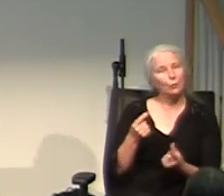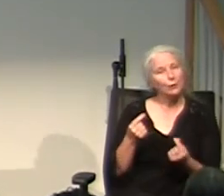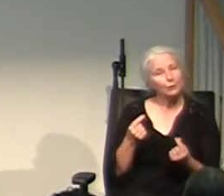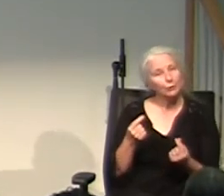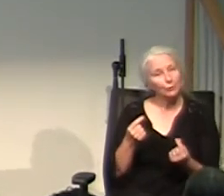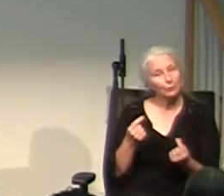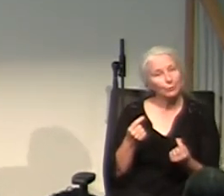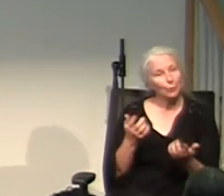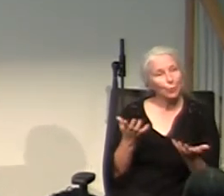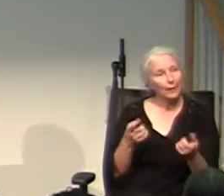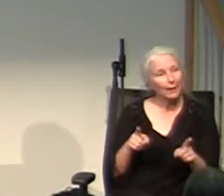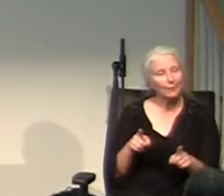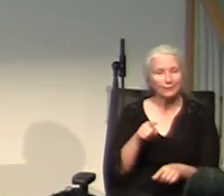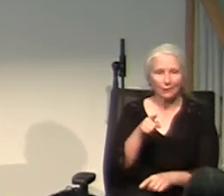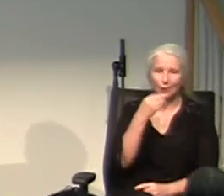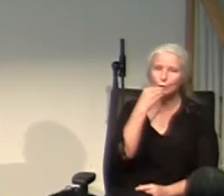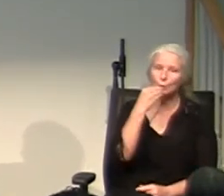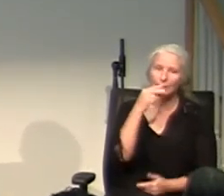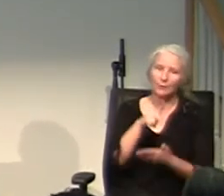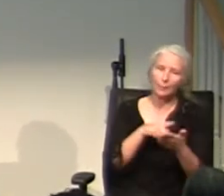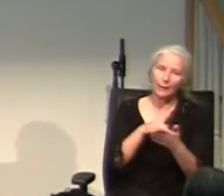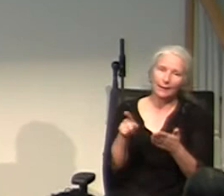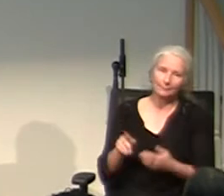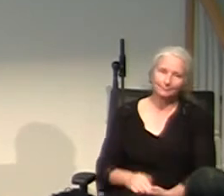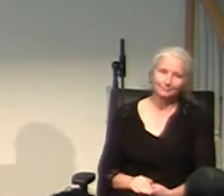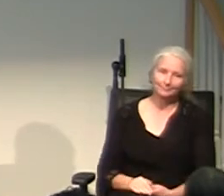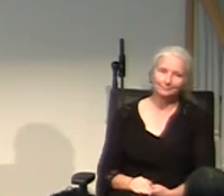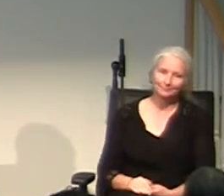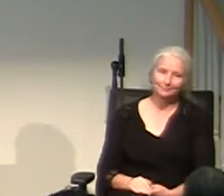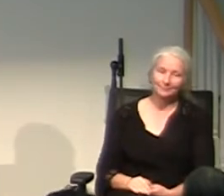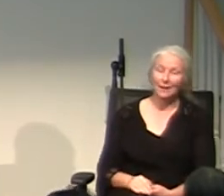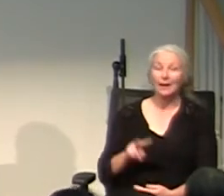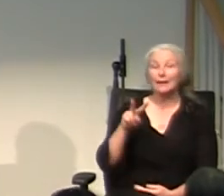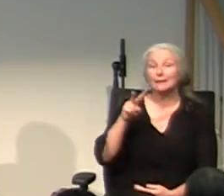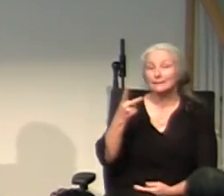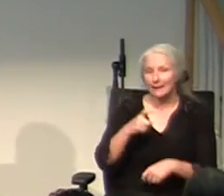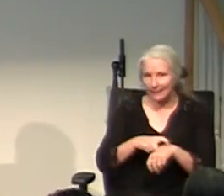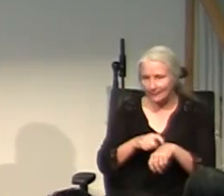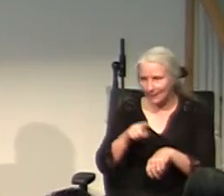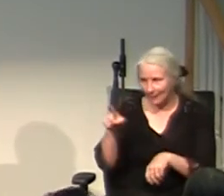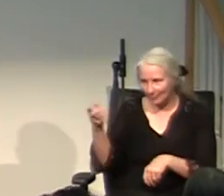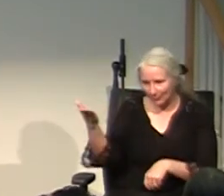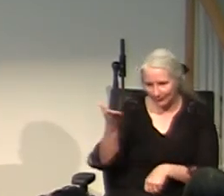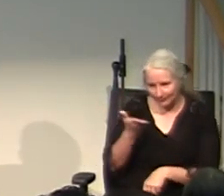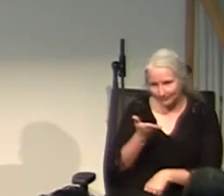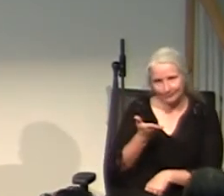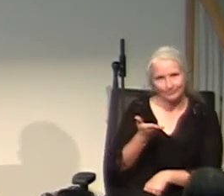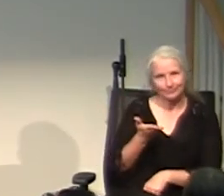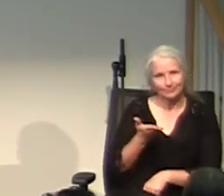going to do it. That's right. She comes back a second time, and she says,